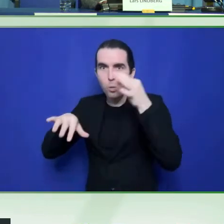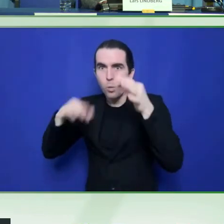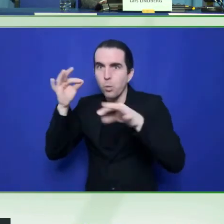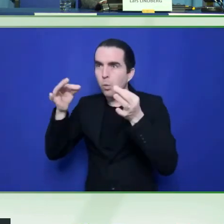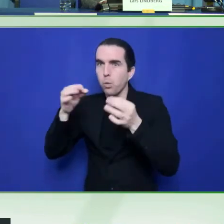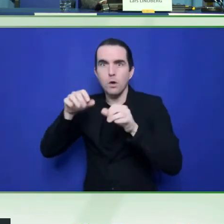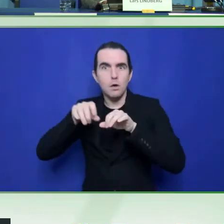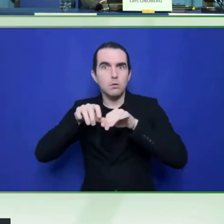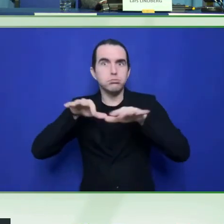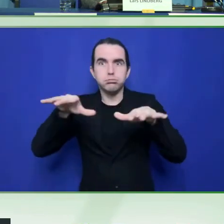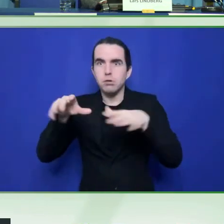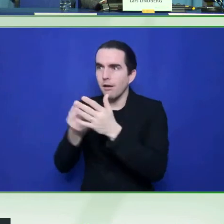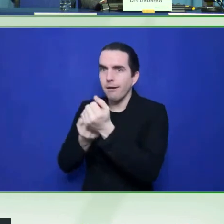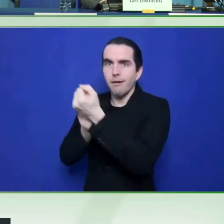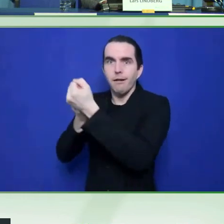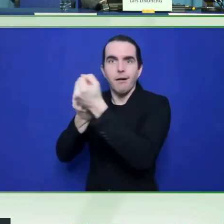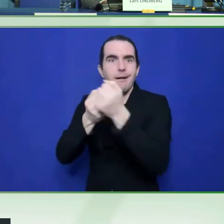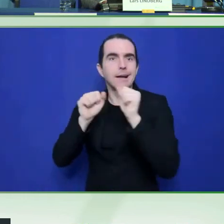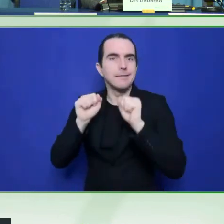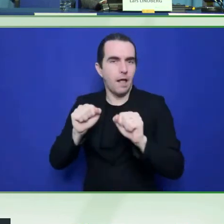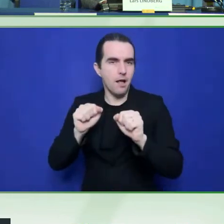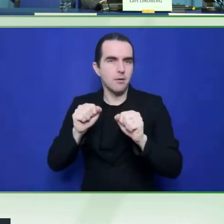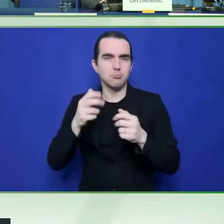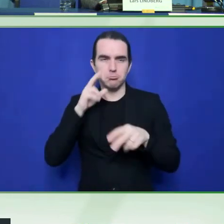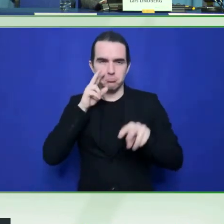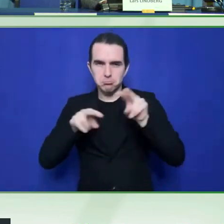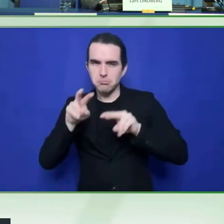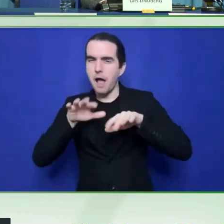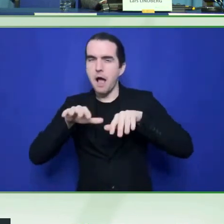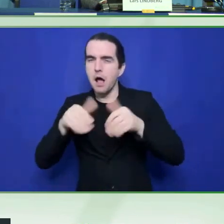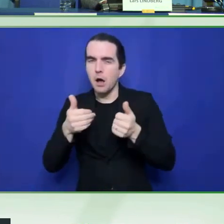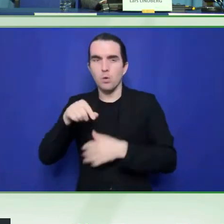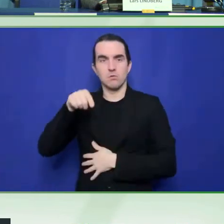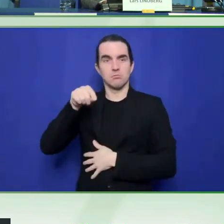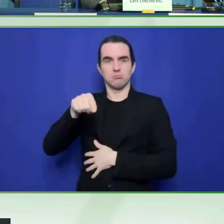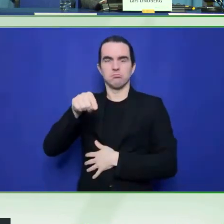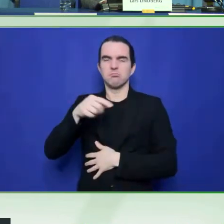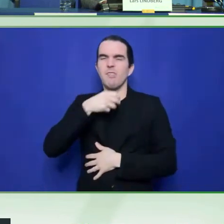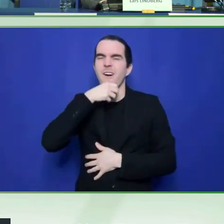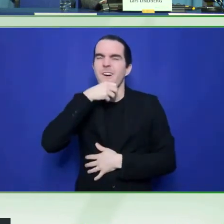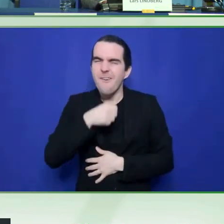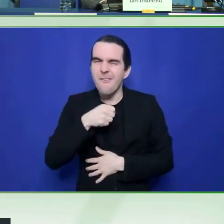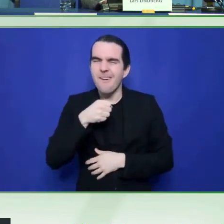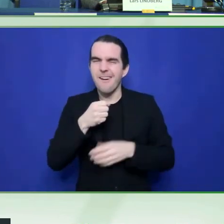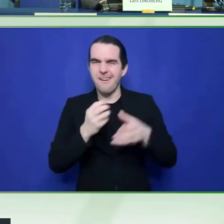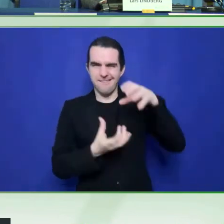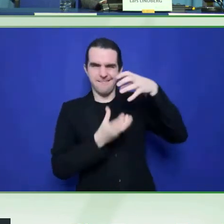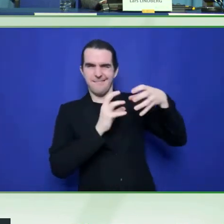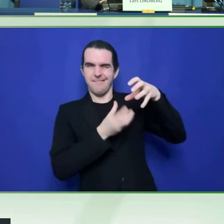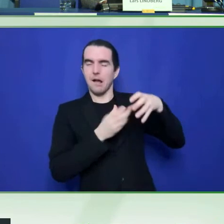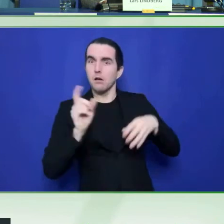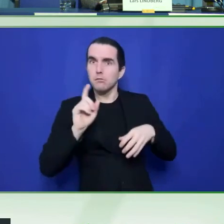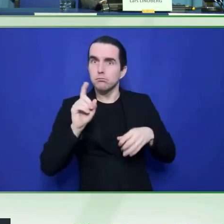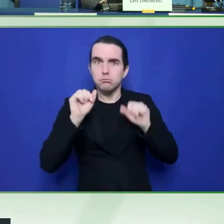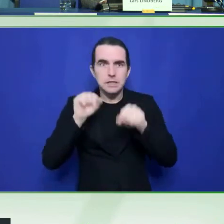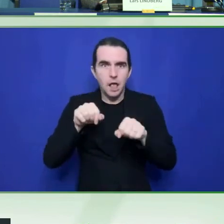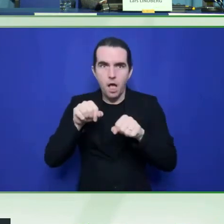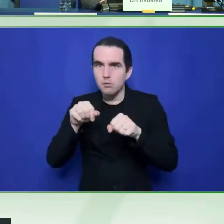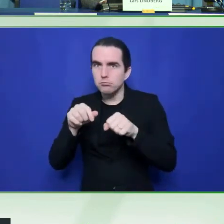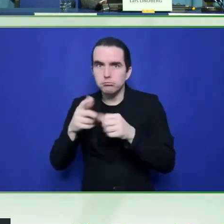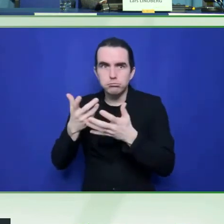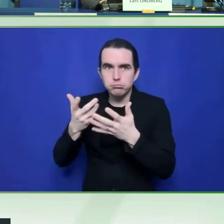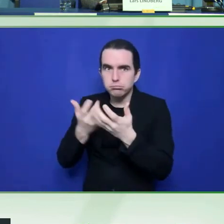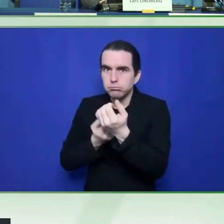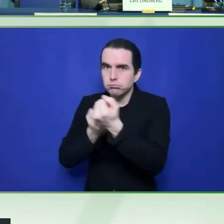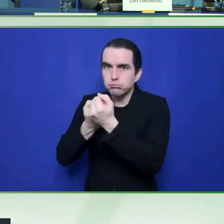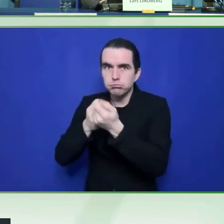research that is conducted, because there are more focus on people who are injured in working life rather than people who are